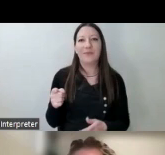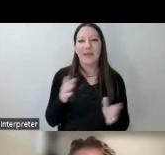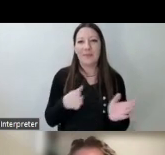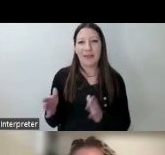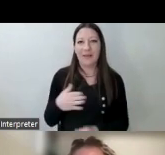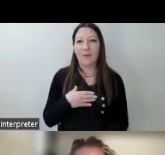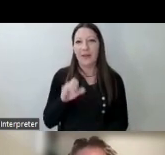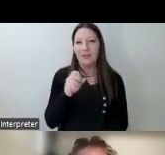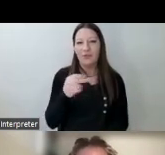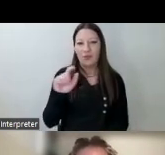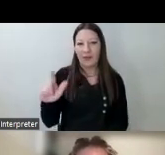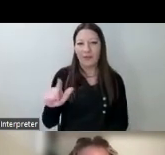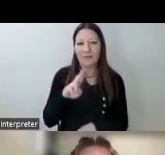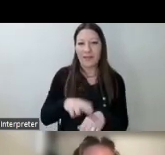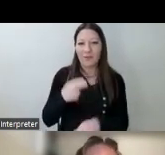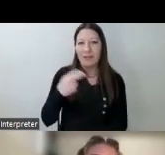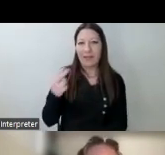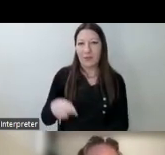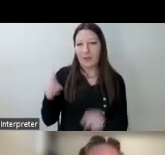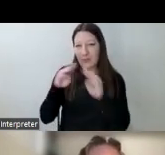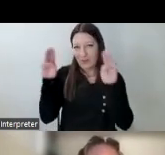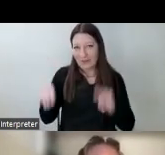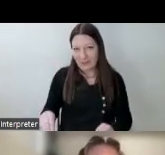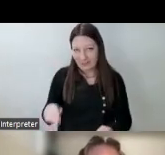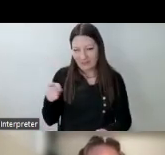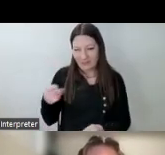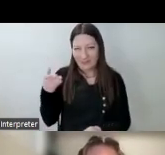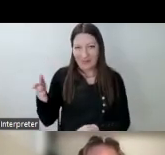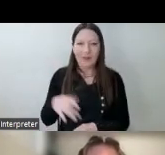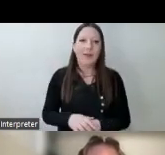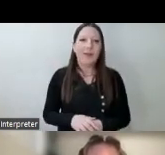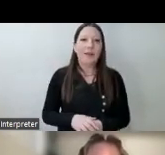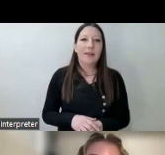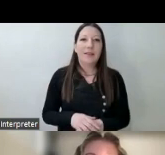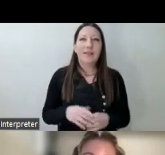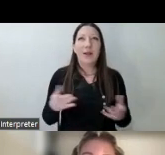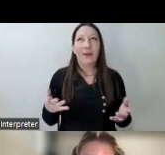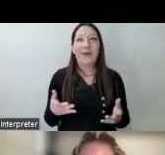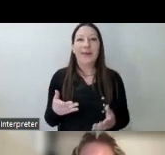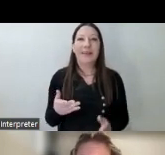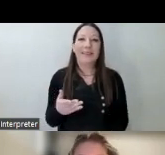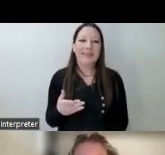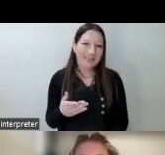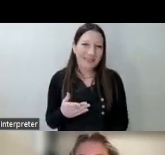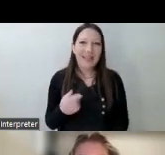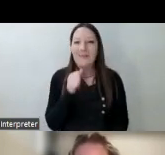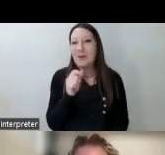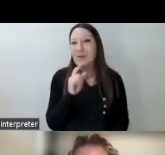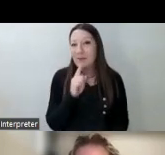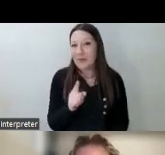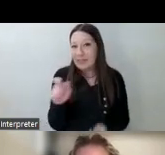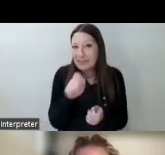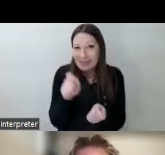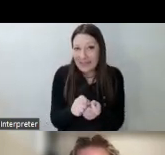entirely sure what the final output will be. The MDSSA group as a whole is considering ways that we can bring our projects together and disseminate